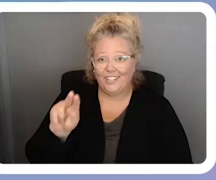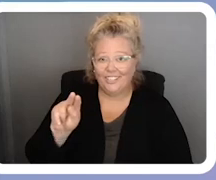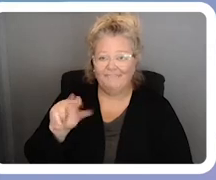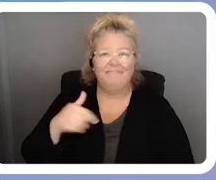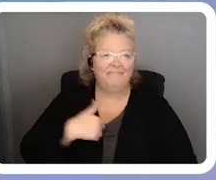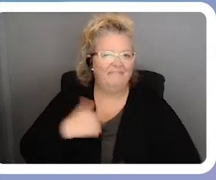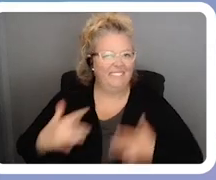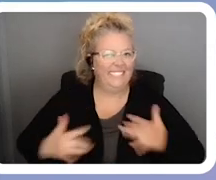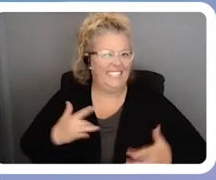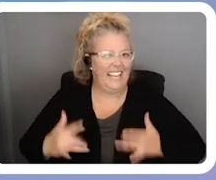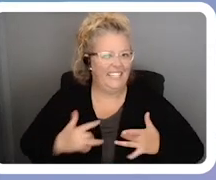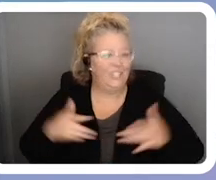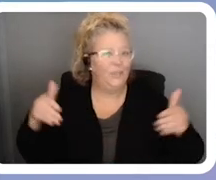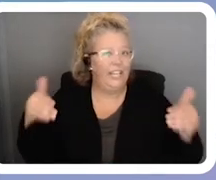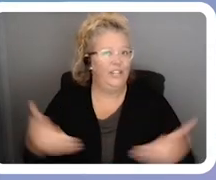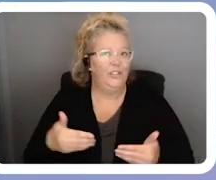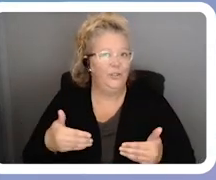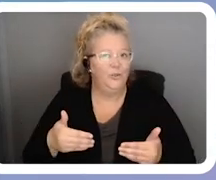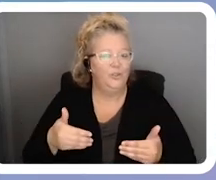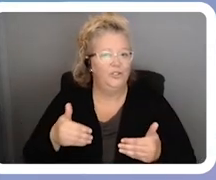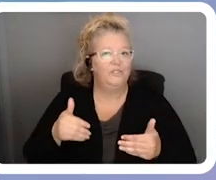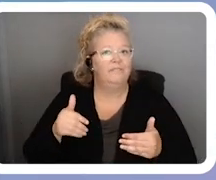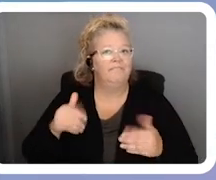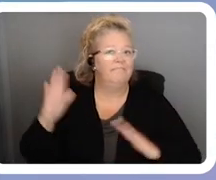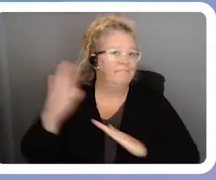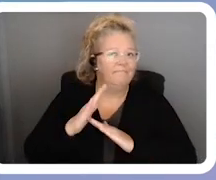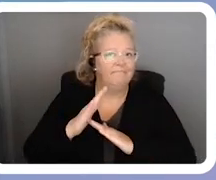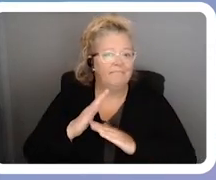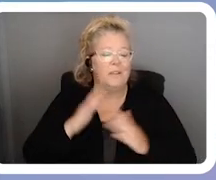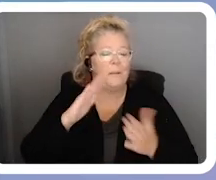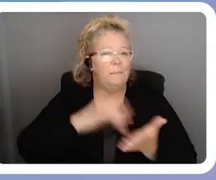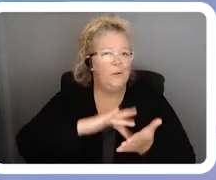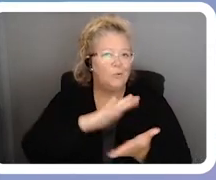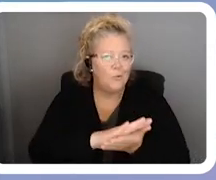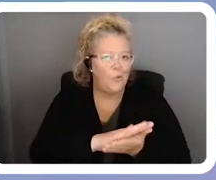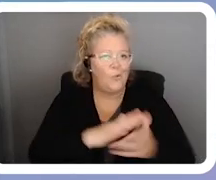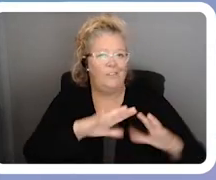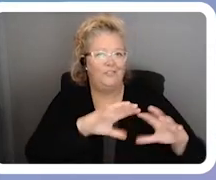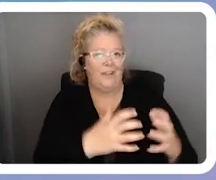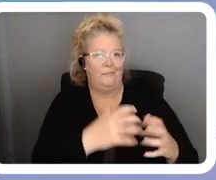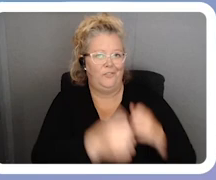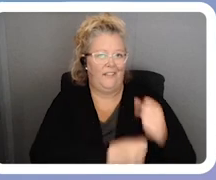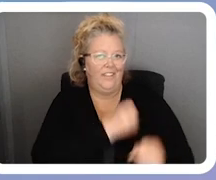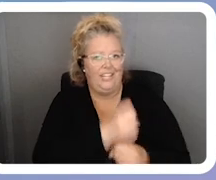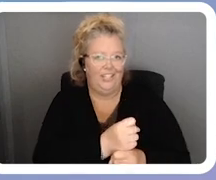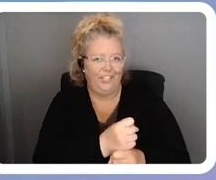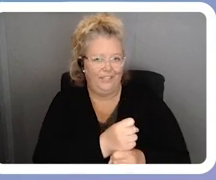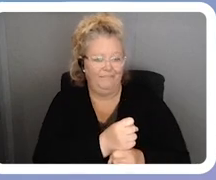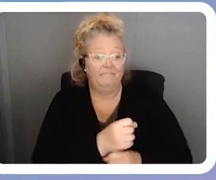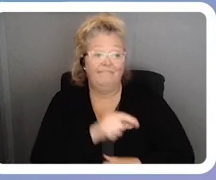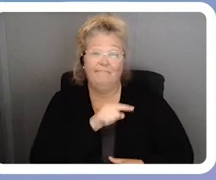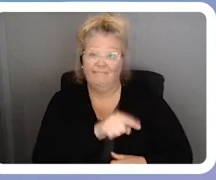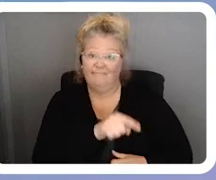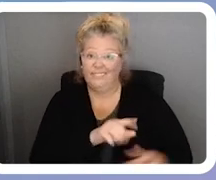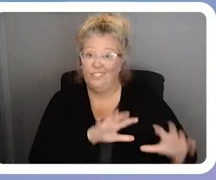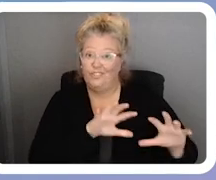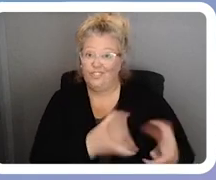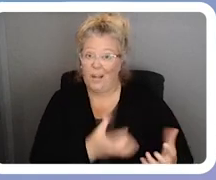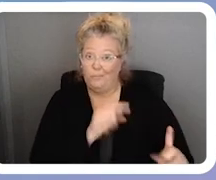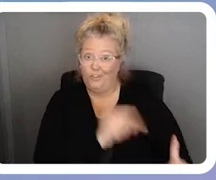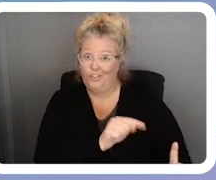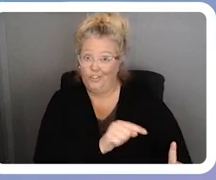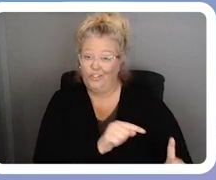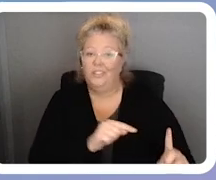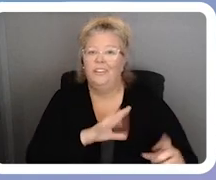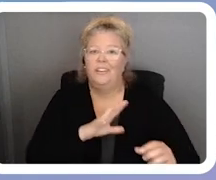Thanks, Garen. I'm excited to introduce the overall Outstanding Middle School Chapter of the Year. This chapter takes great